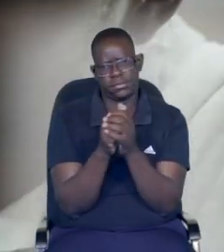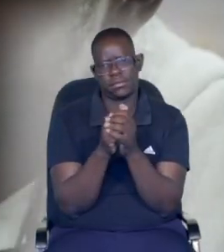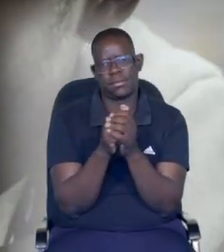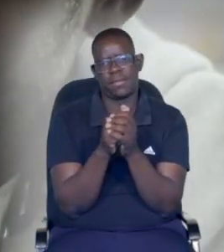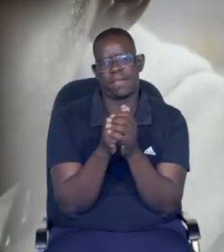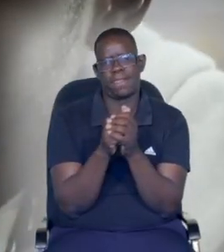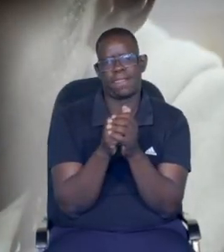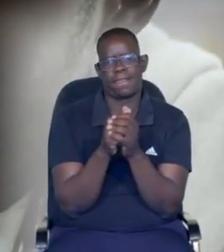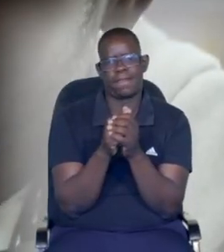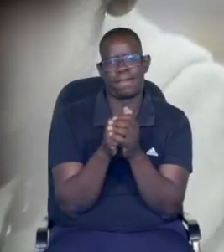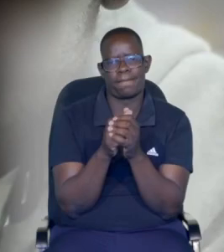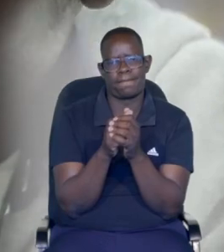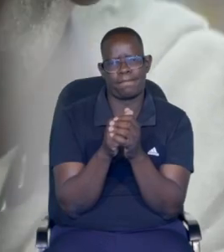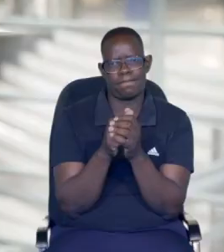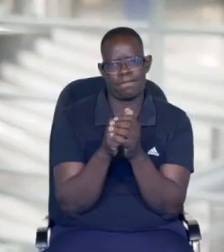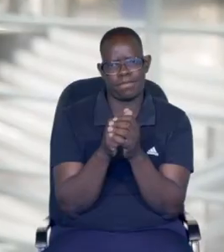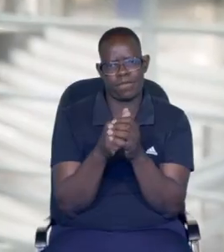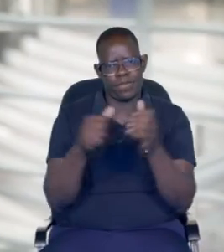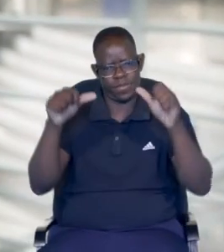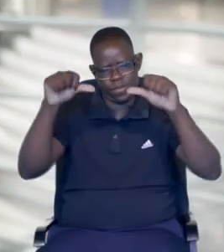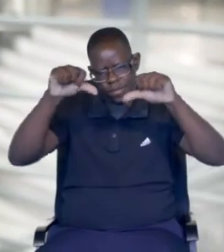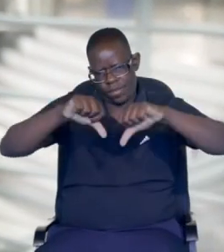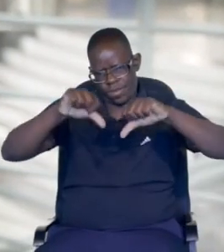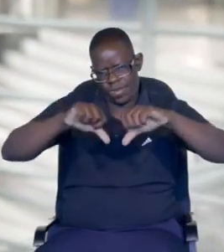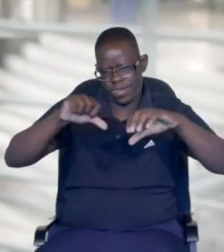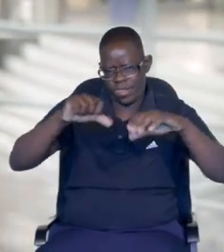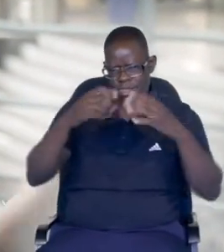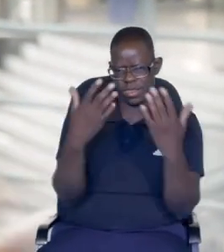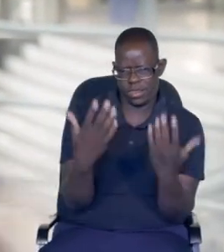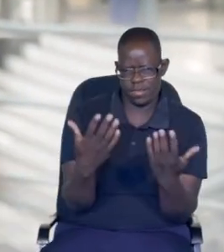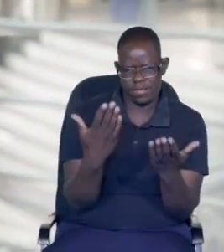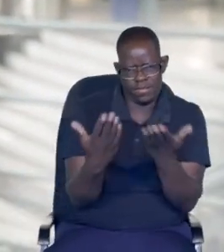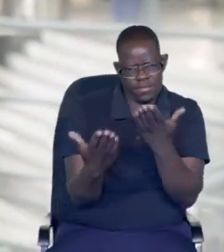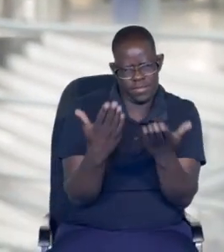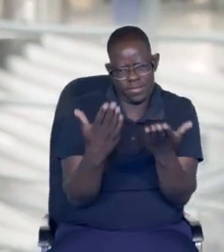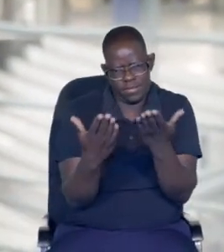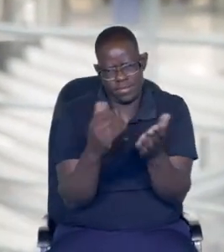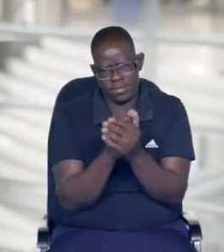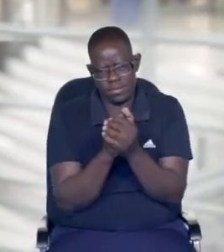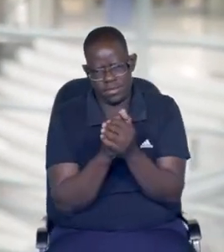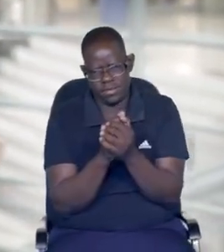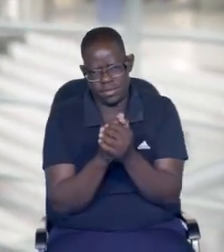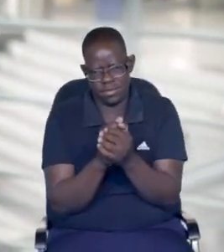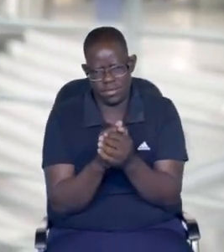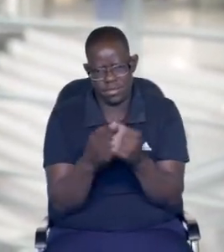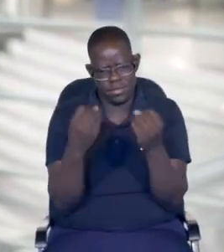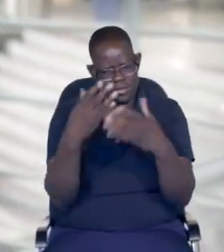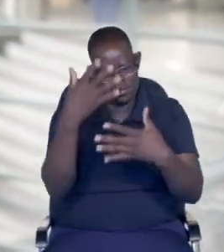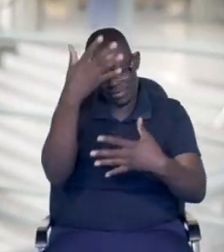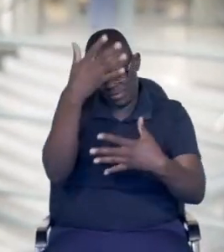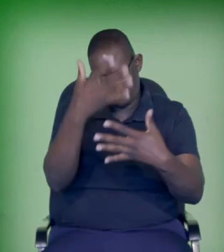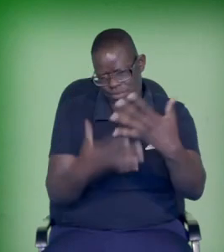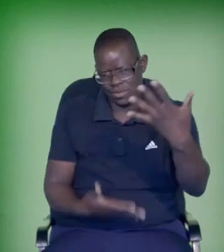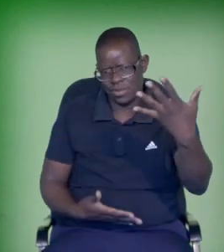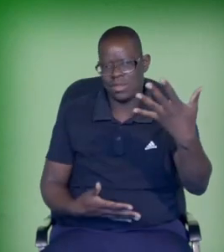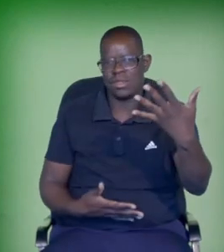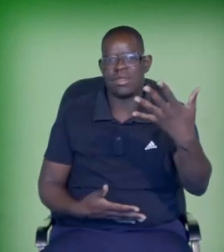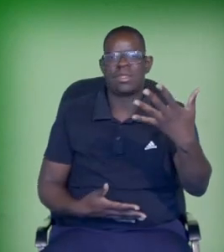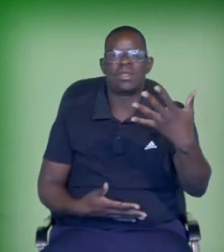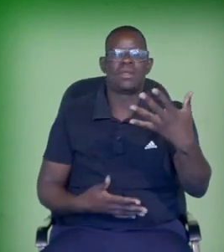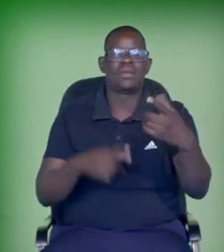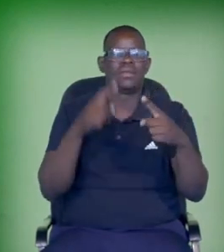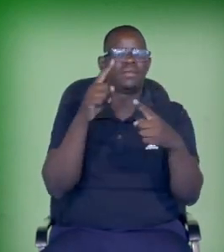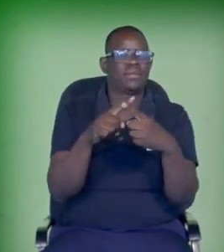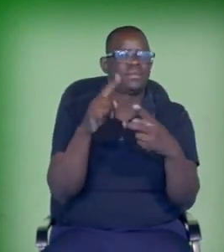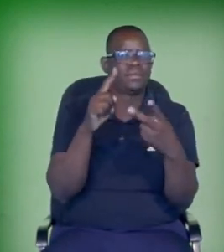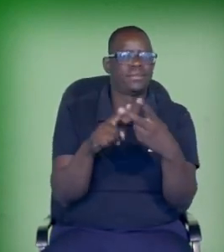you now going to bust my bubble again with the disadvantages of partnership? Maybe there's a long list. Partnership